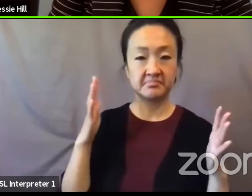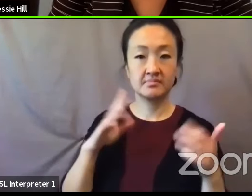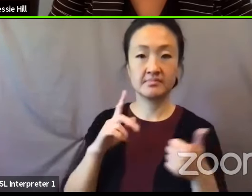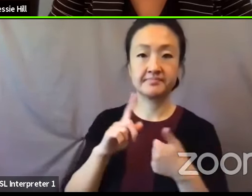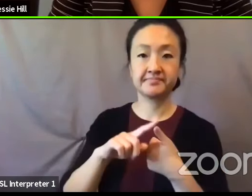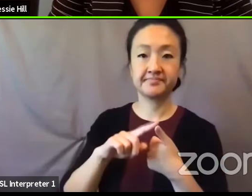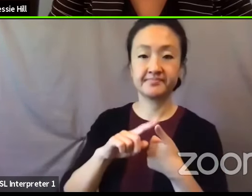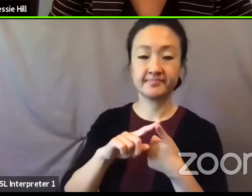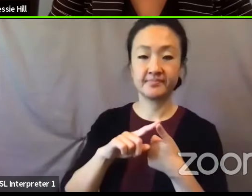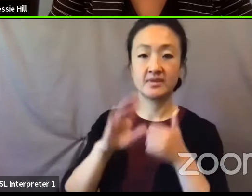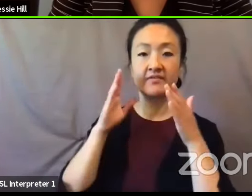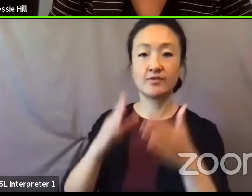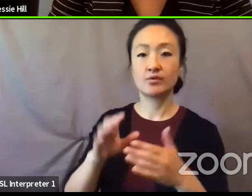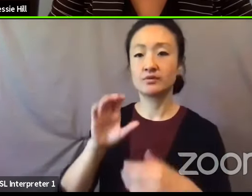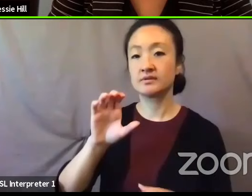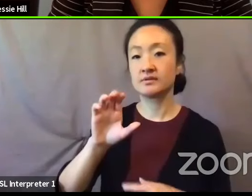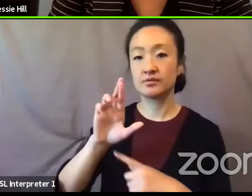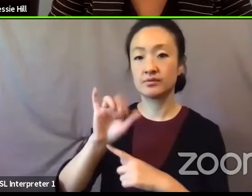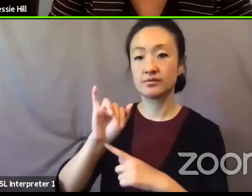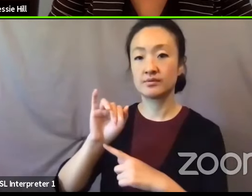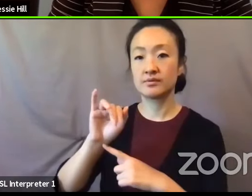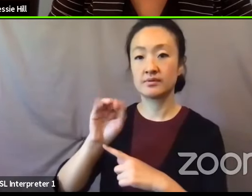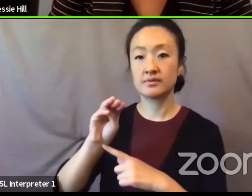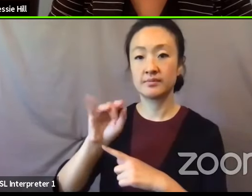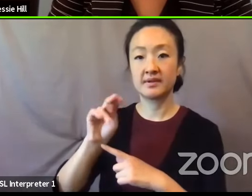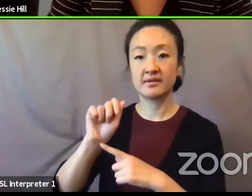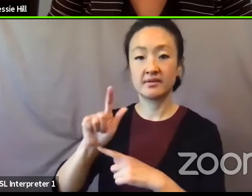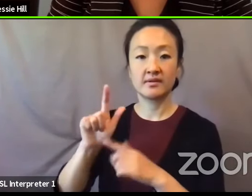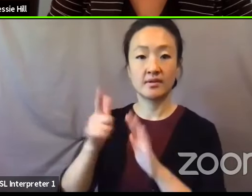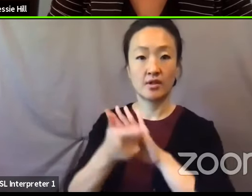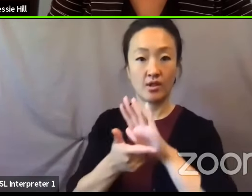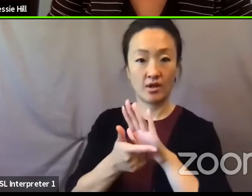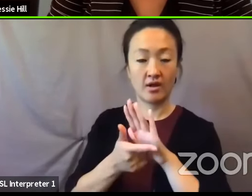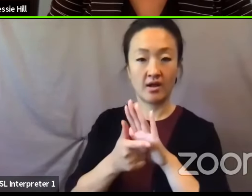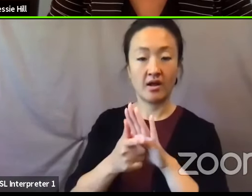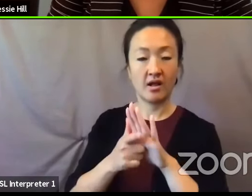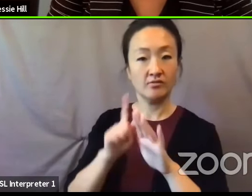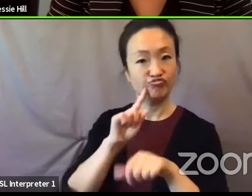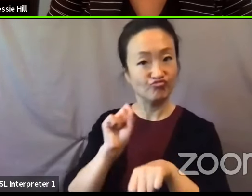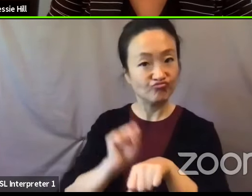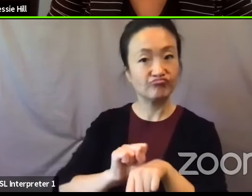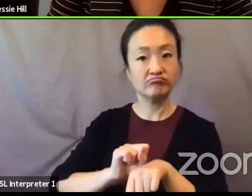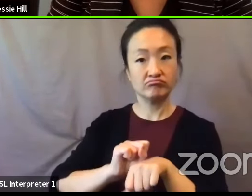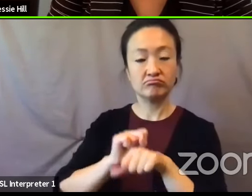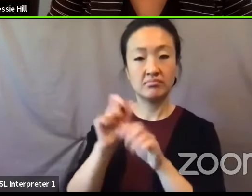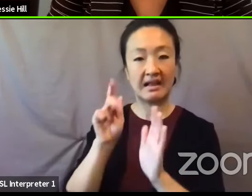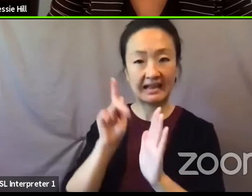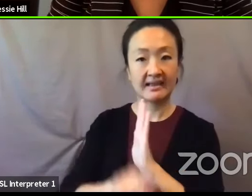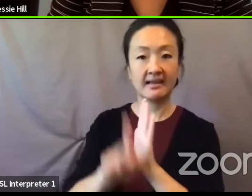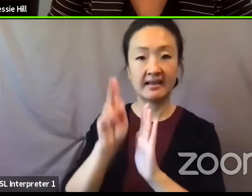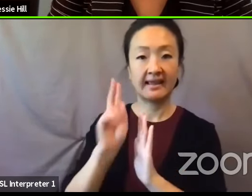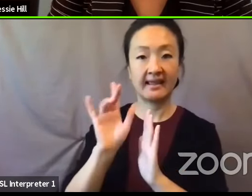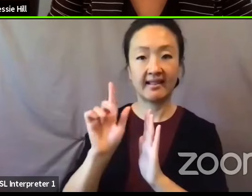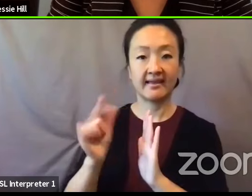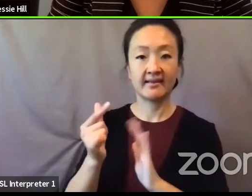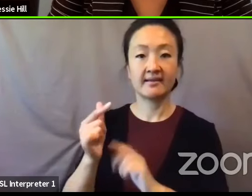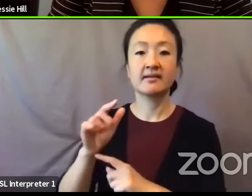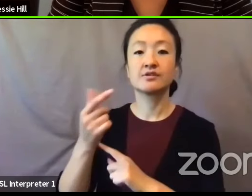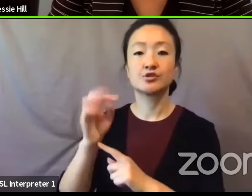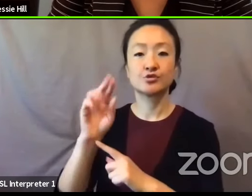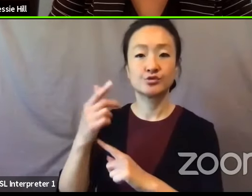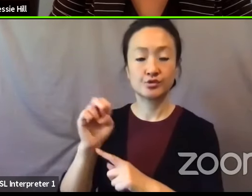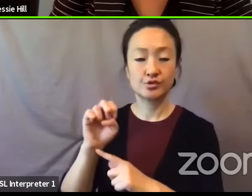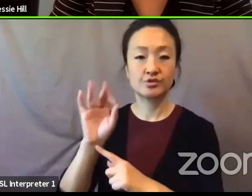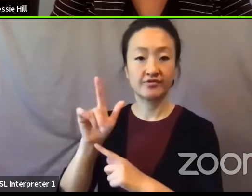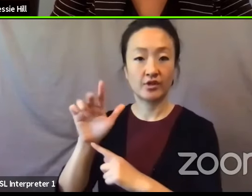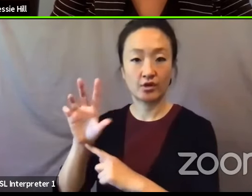criminal law aspects of the deliberate killing of George Floyd. The second focused on police